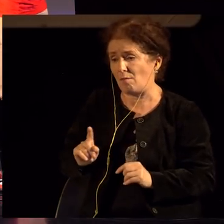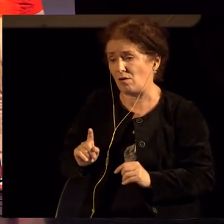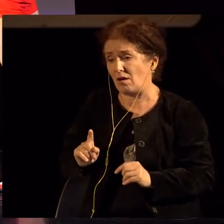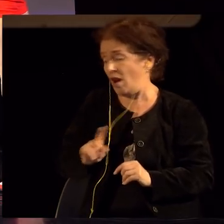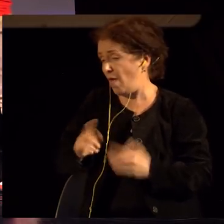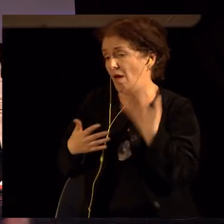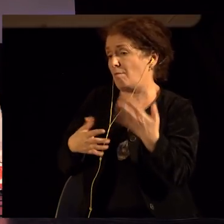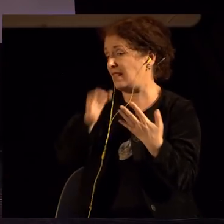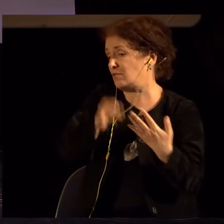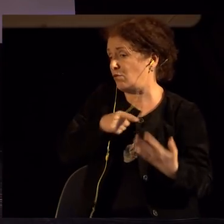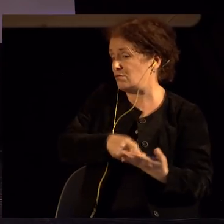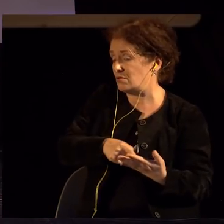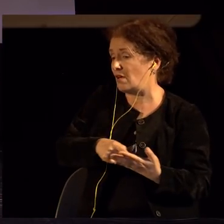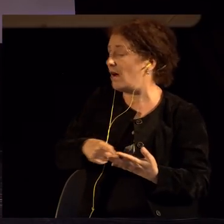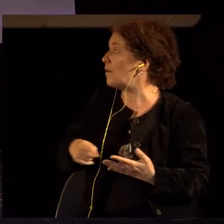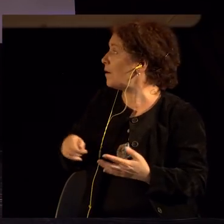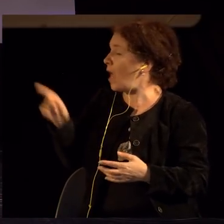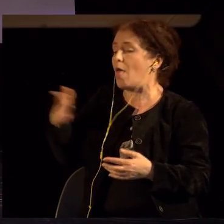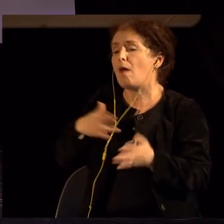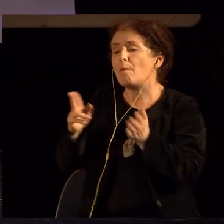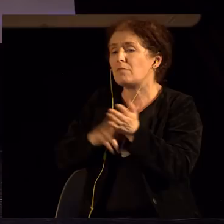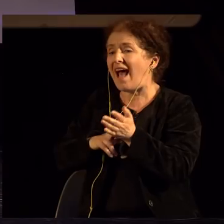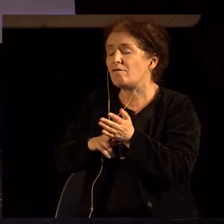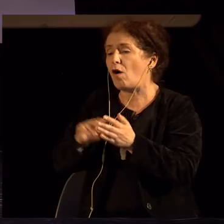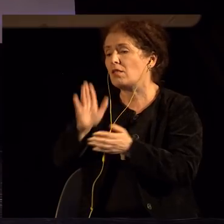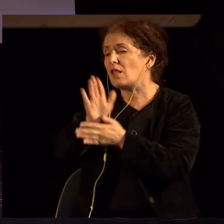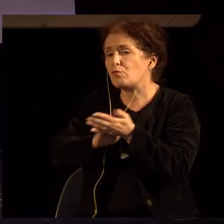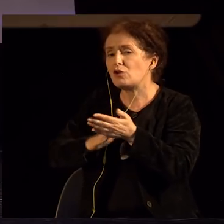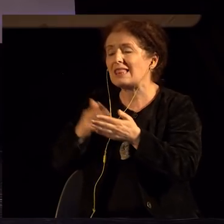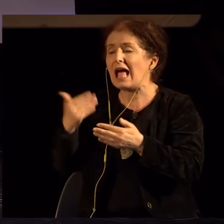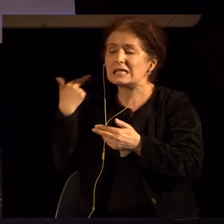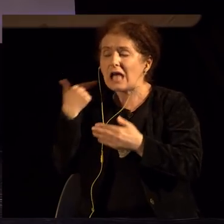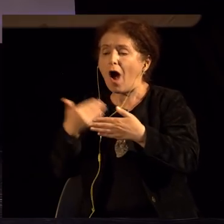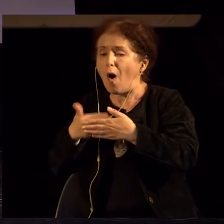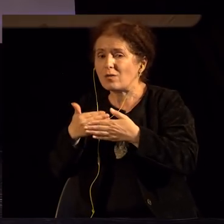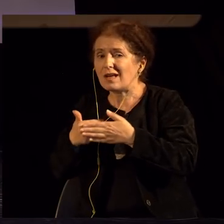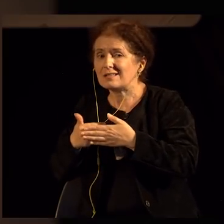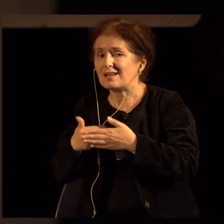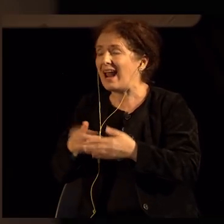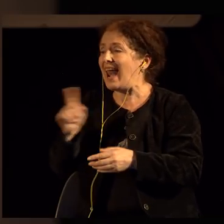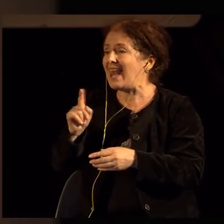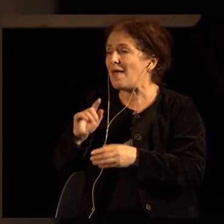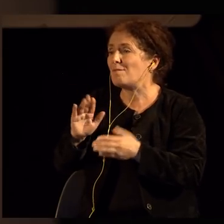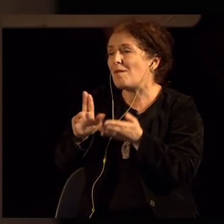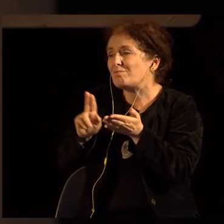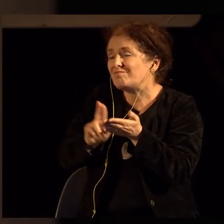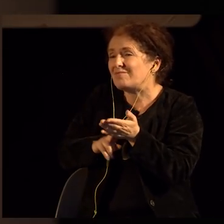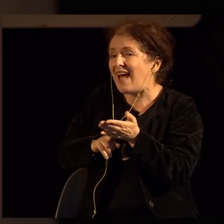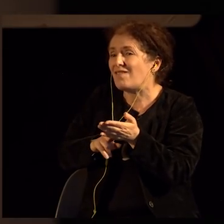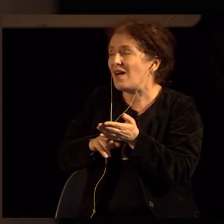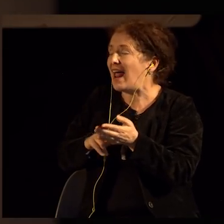entitled to enjoy it. And I would add to that in my experience that young men often feel